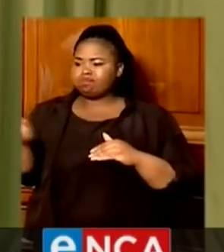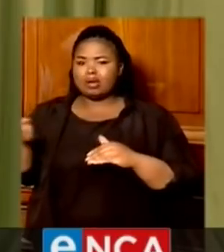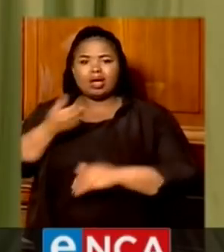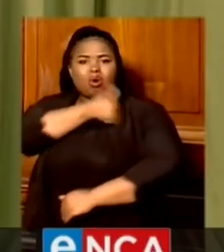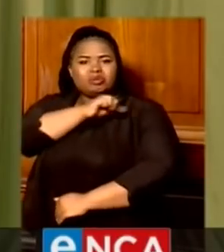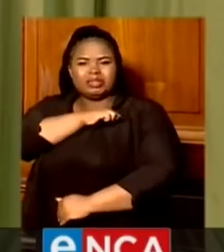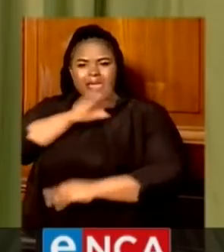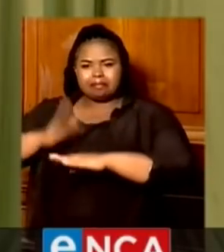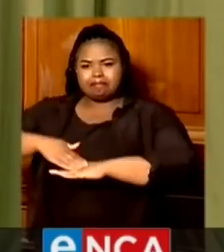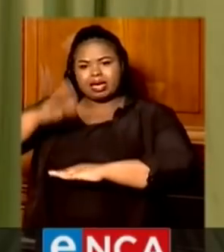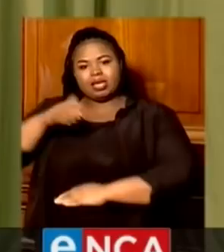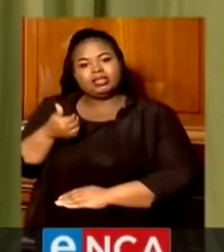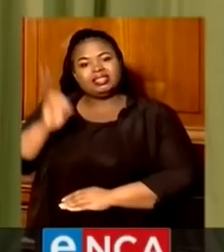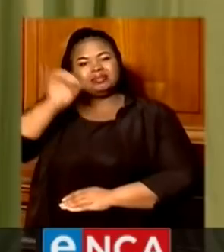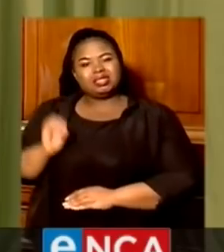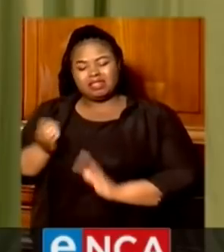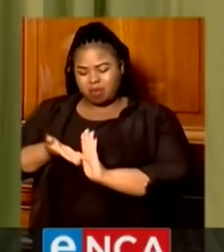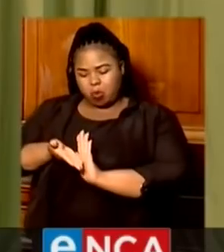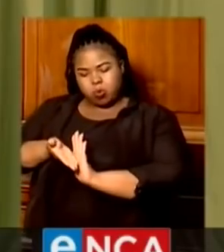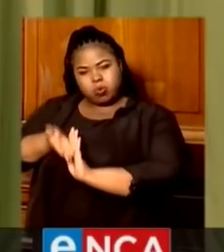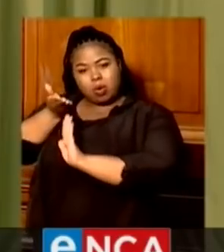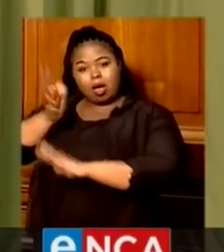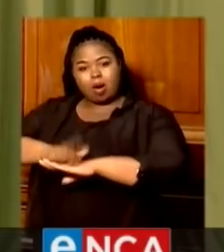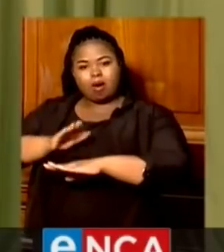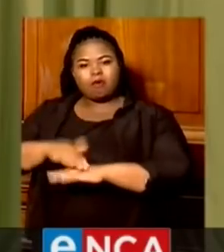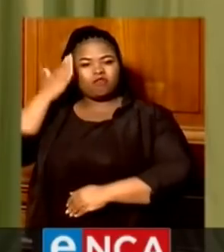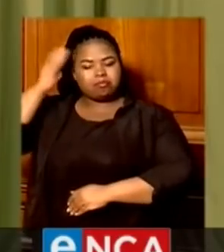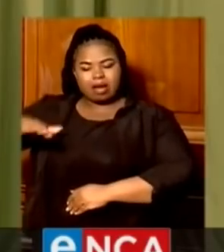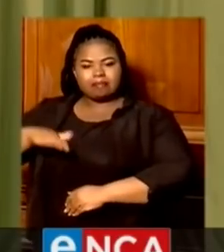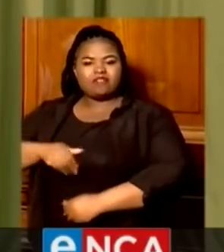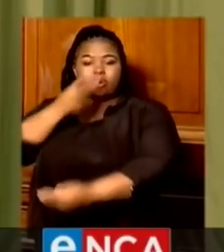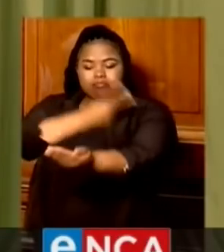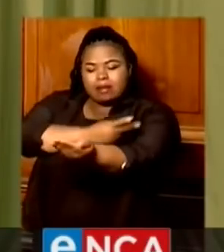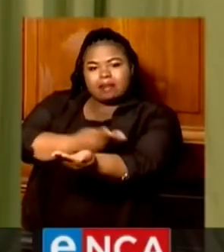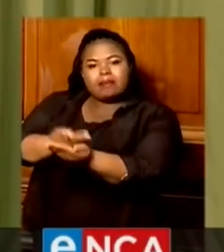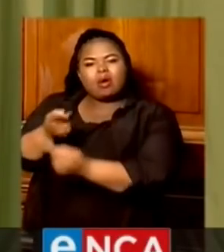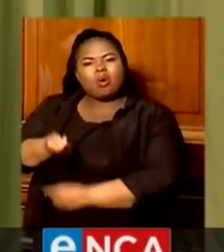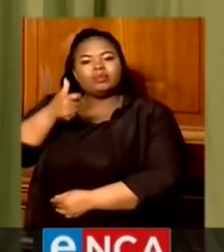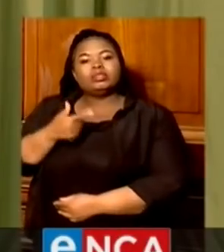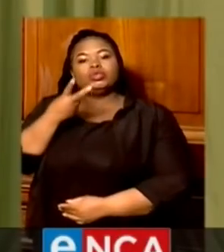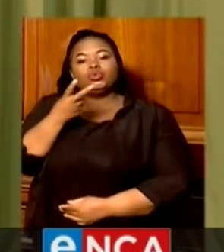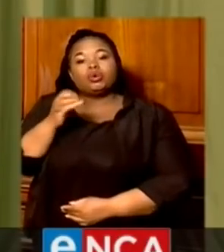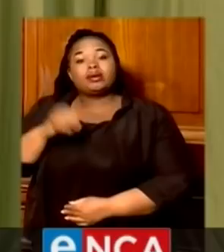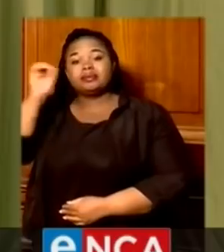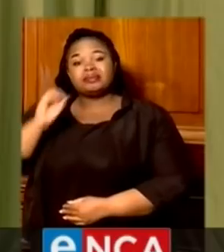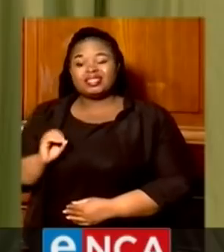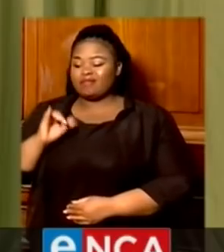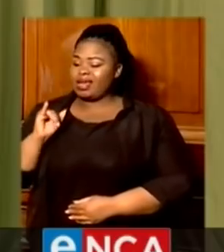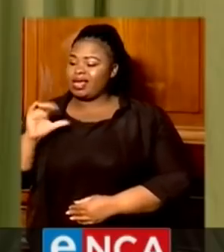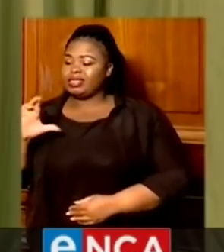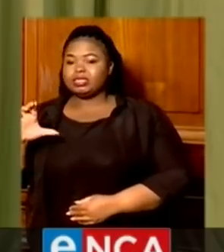60% of increase in trauma emergency center admissions and up to 200% increase in ICU on